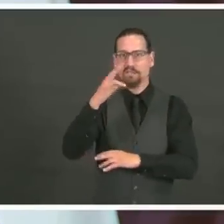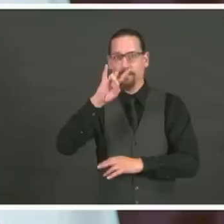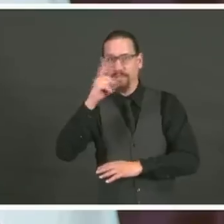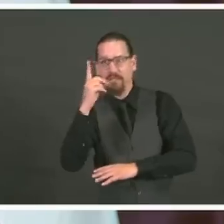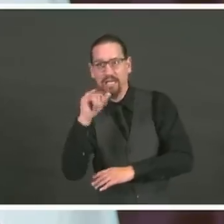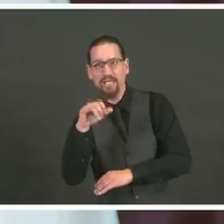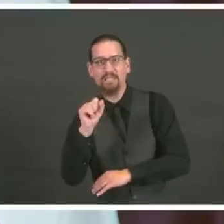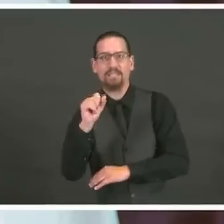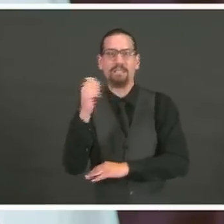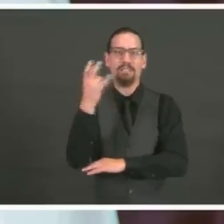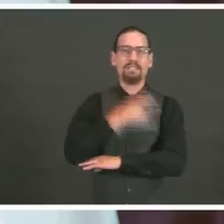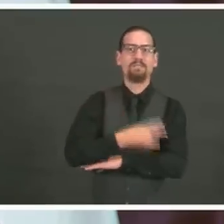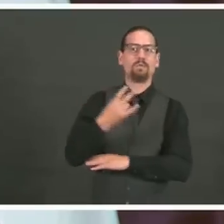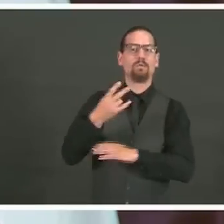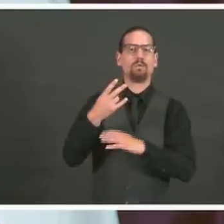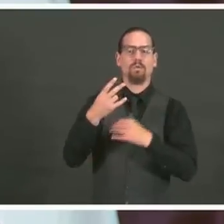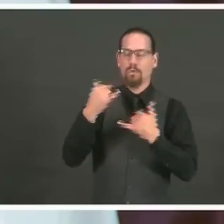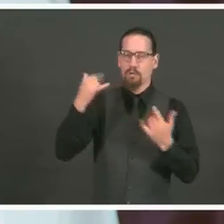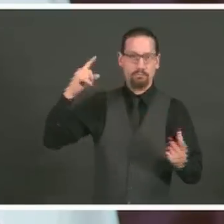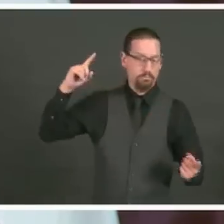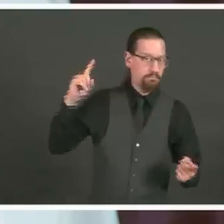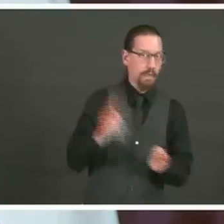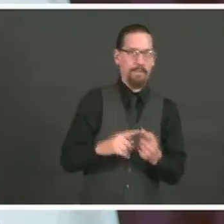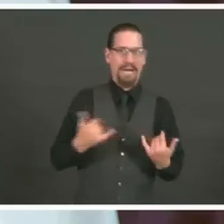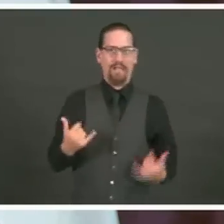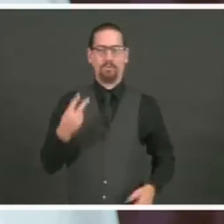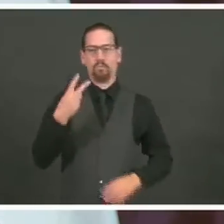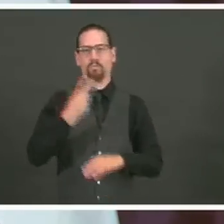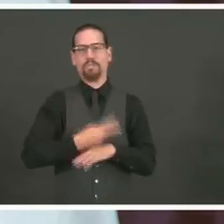Today, it's just under 2.5